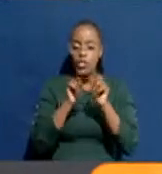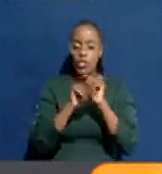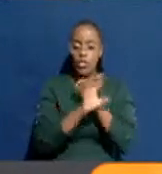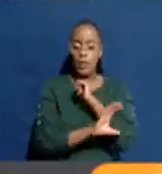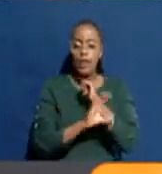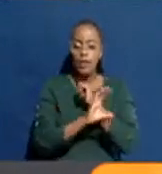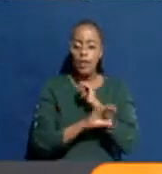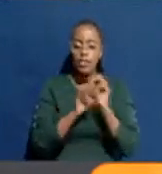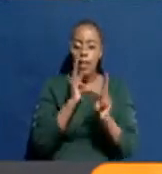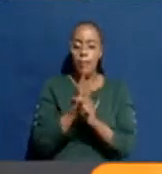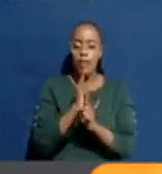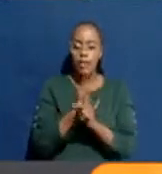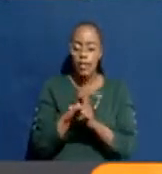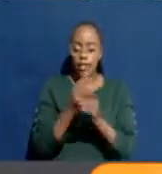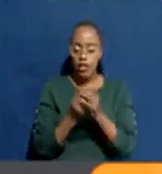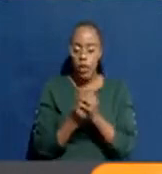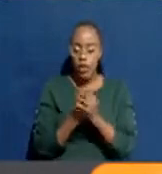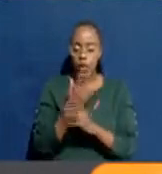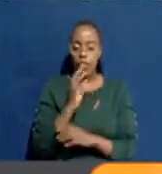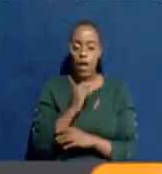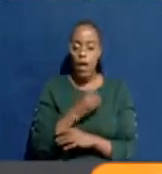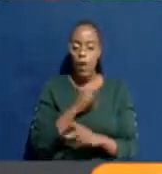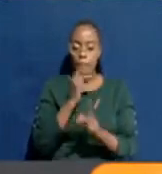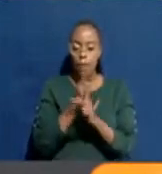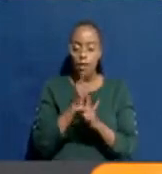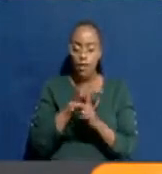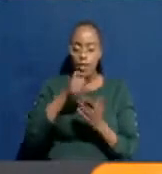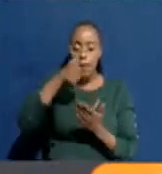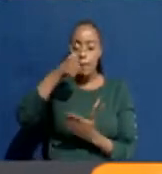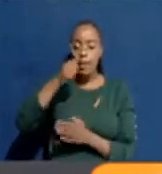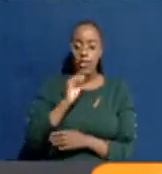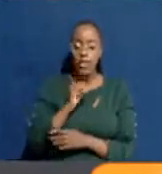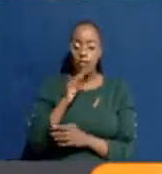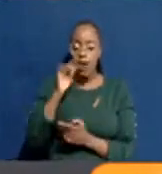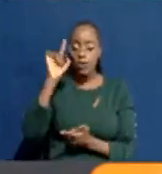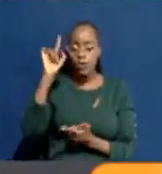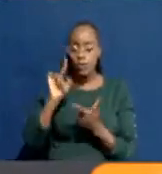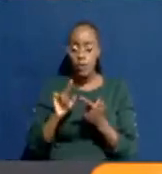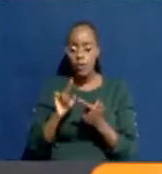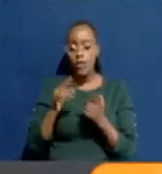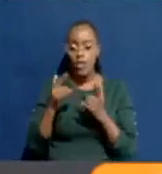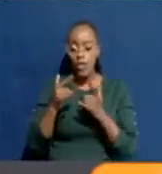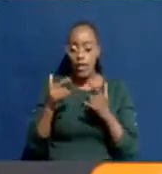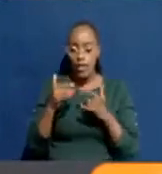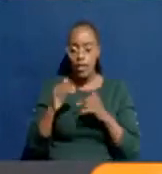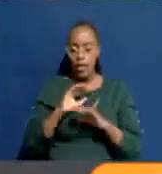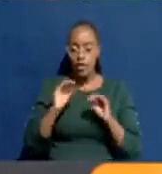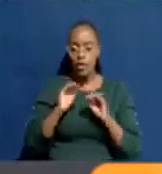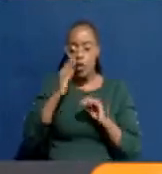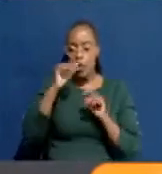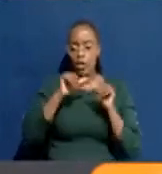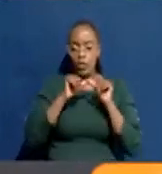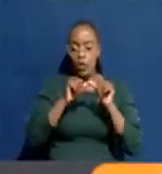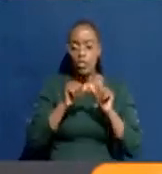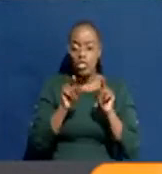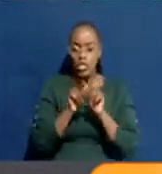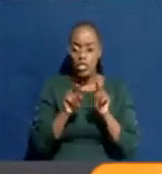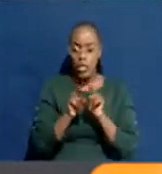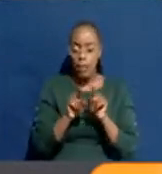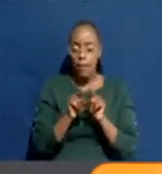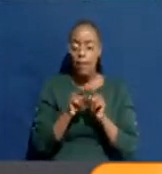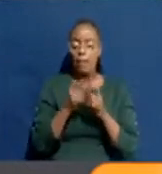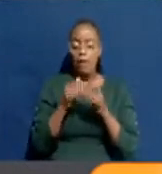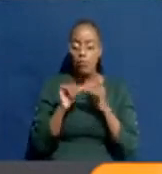country maintaining our growth, maintaining our budget by lowering our deficit so that we do not continue digging the